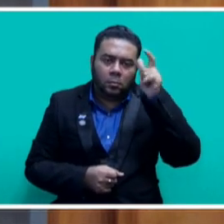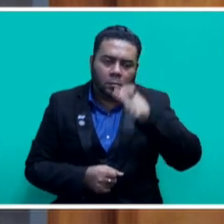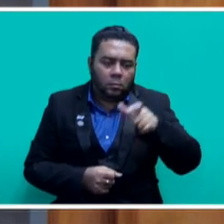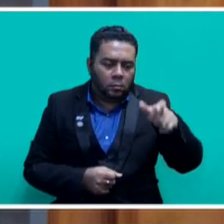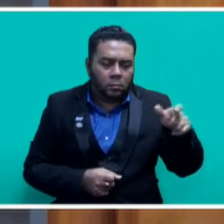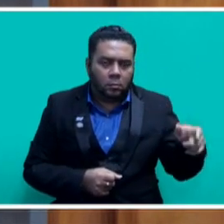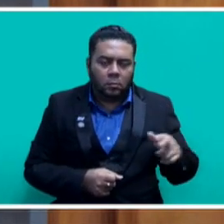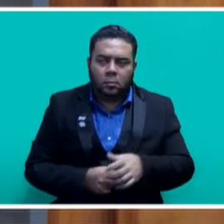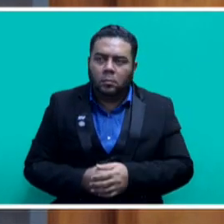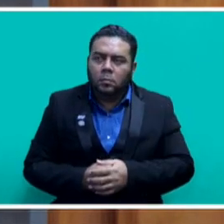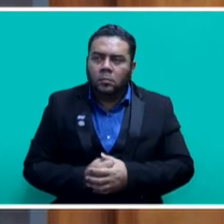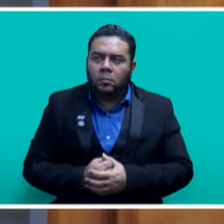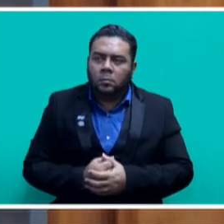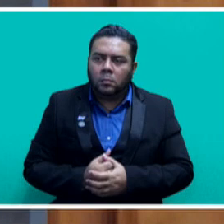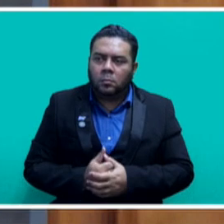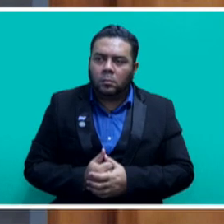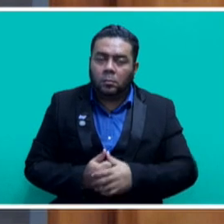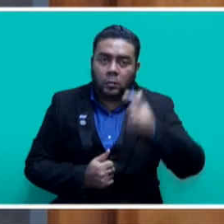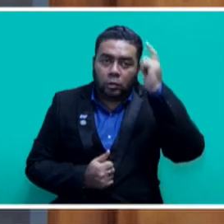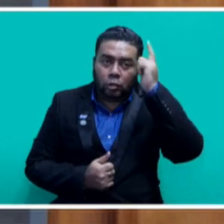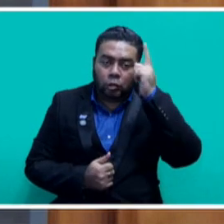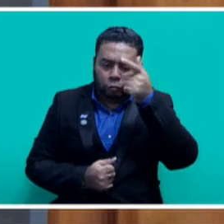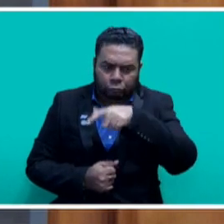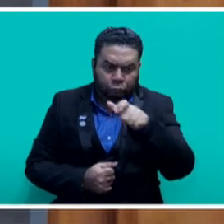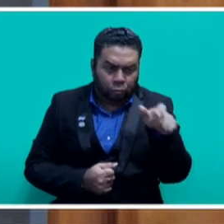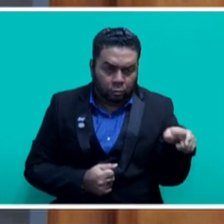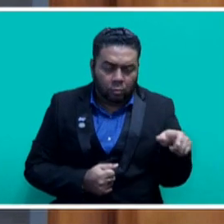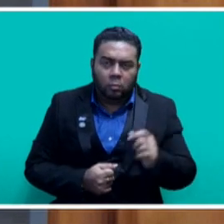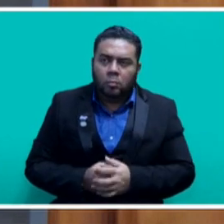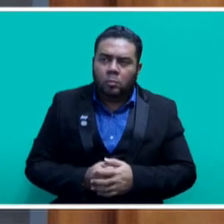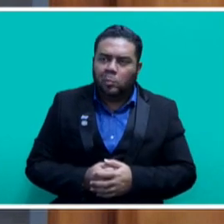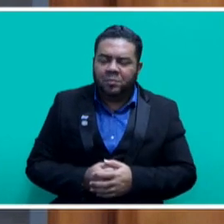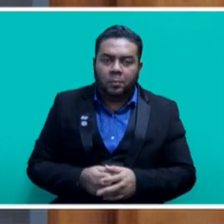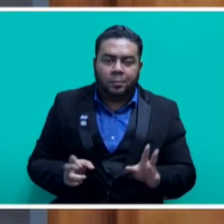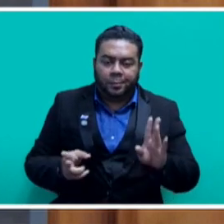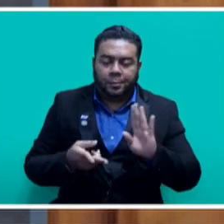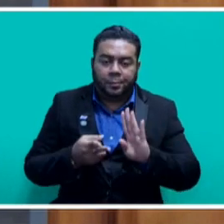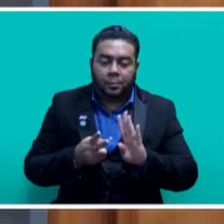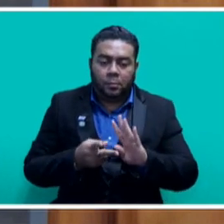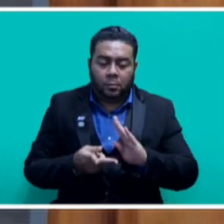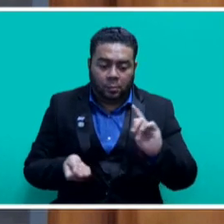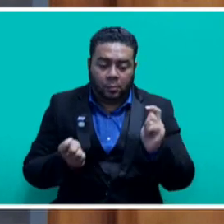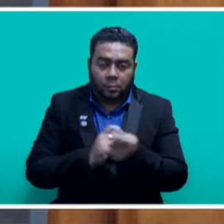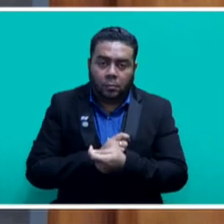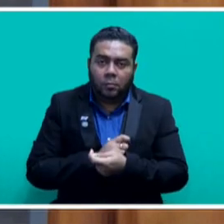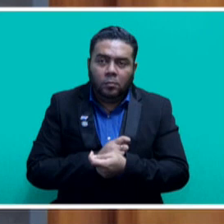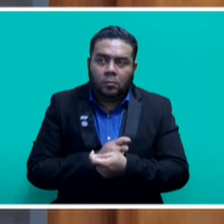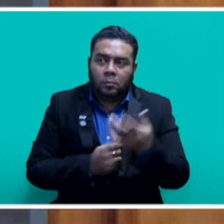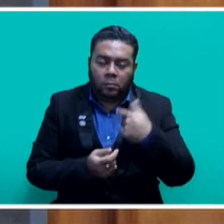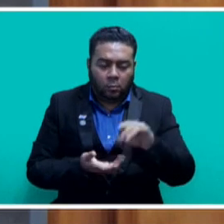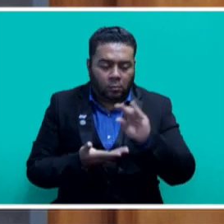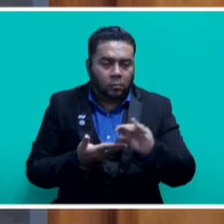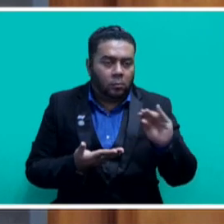Speaker, sir, in our continuous effort to embrace digital transformation learning, there is an